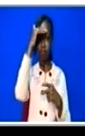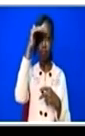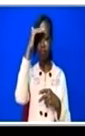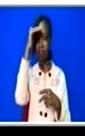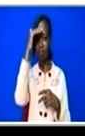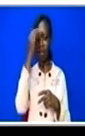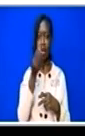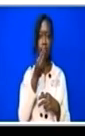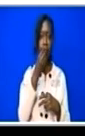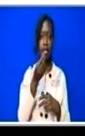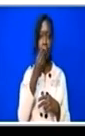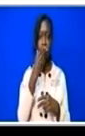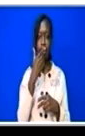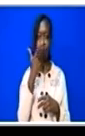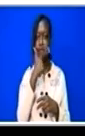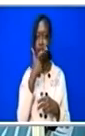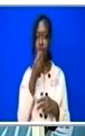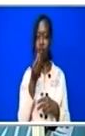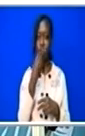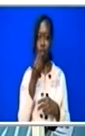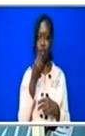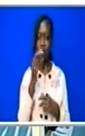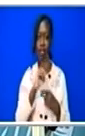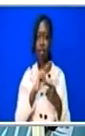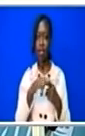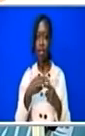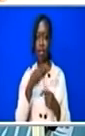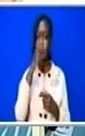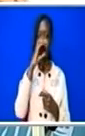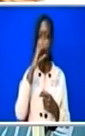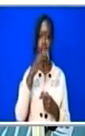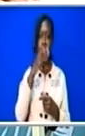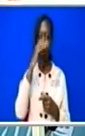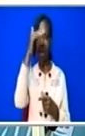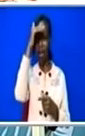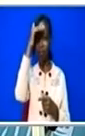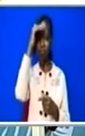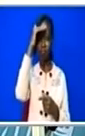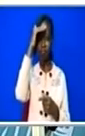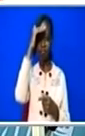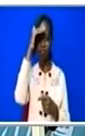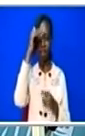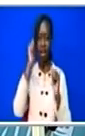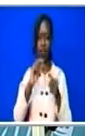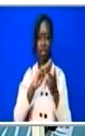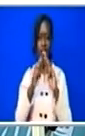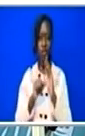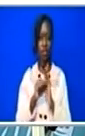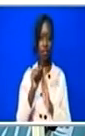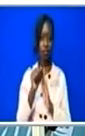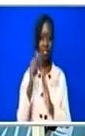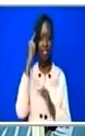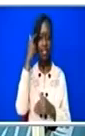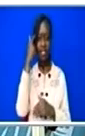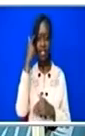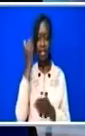then they drink. Probably to... Is there any relationship? Come to think of it.